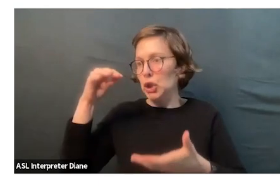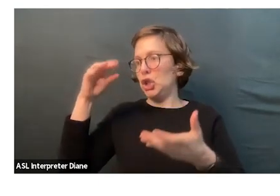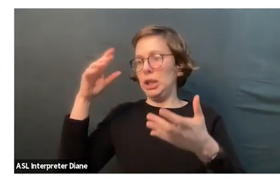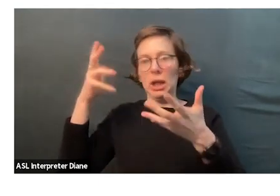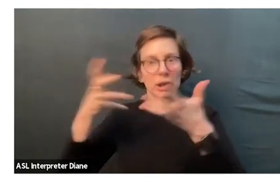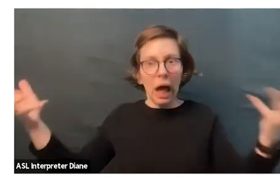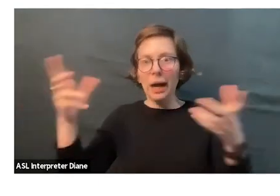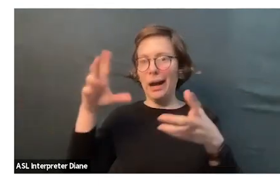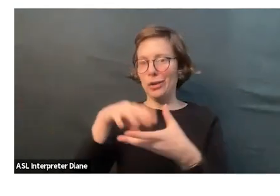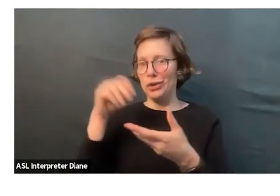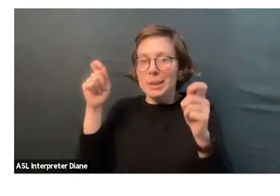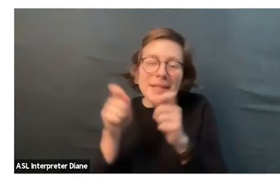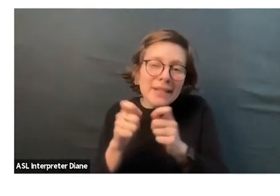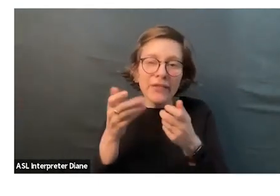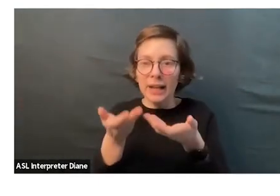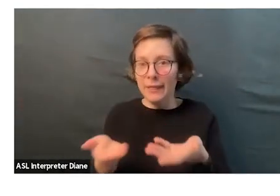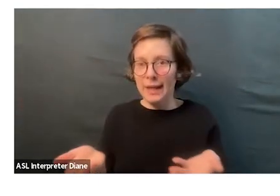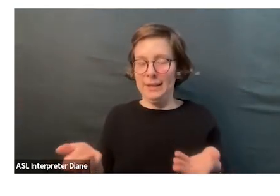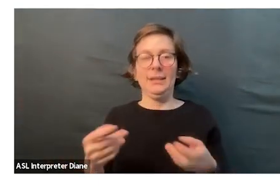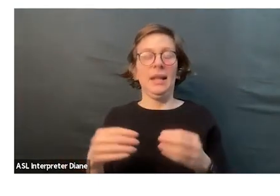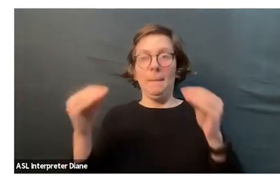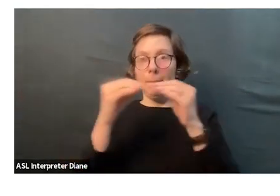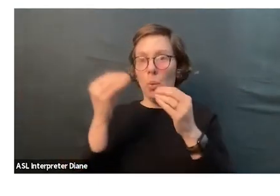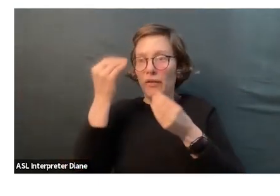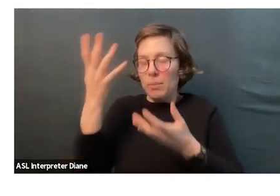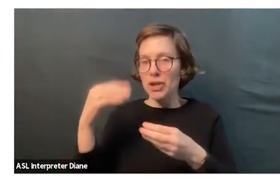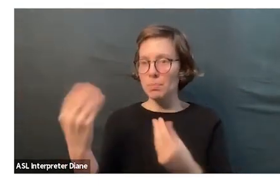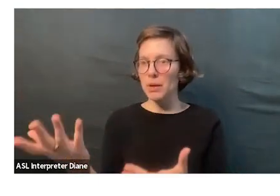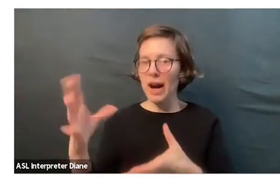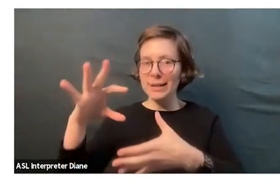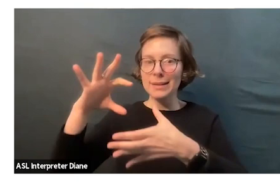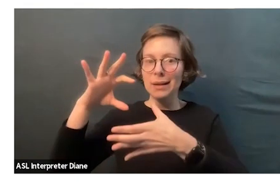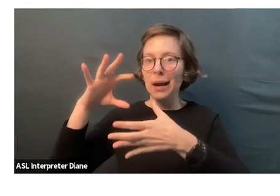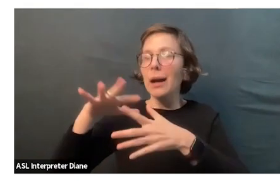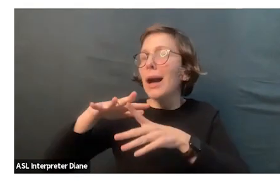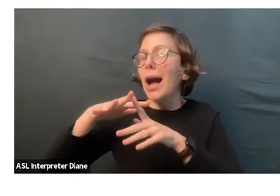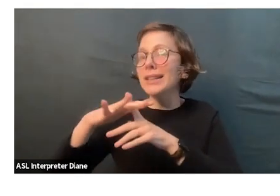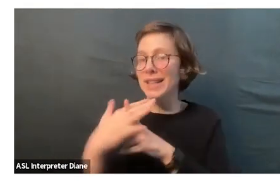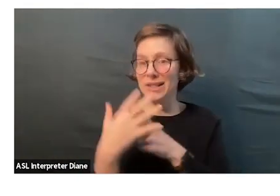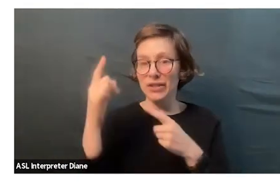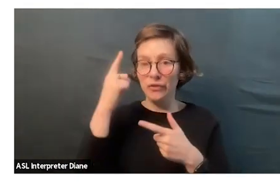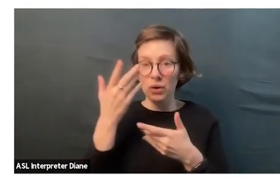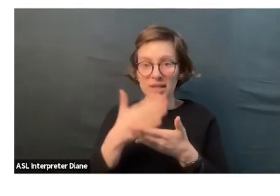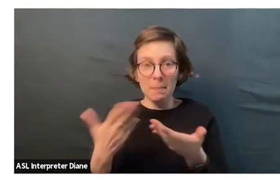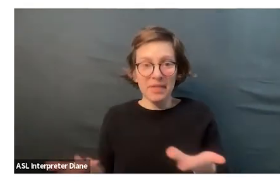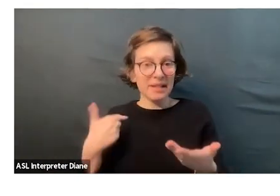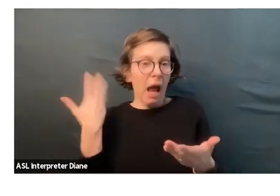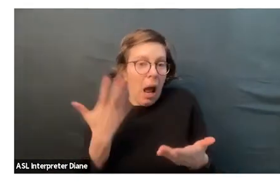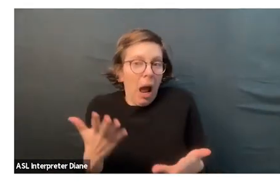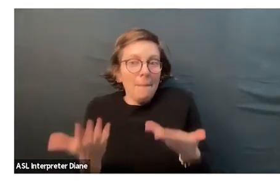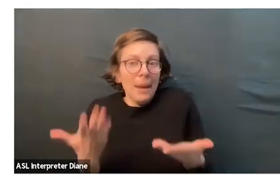part of this flow of history. We all exist within it. Everything that we can look at and criticize,